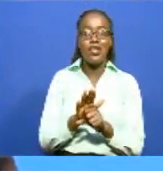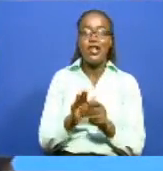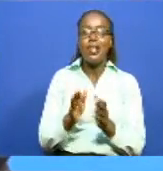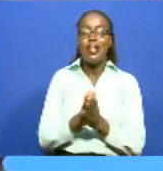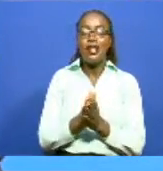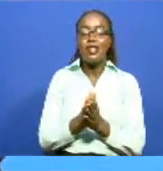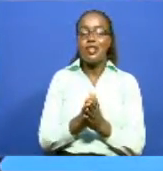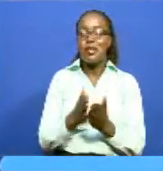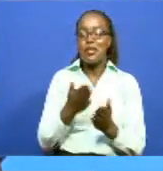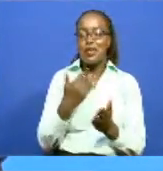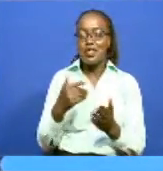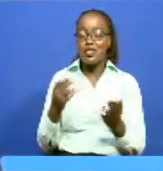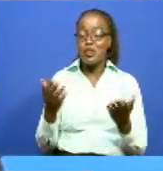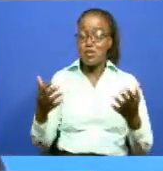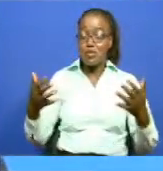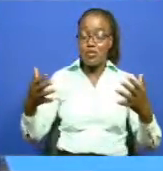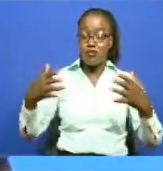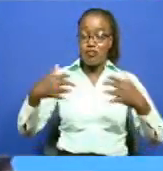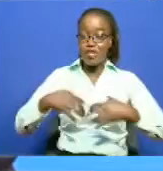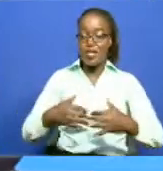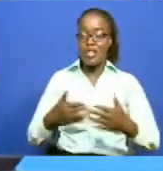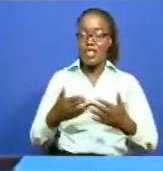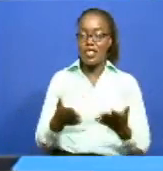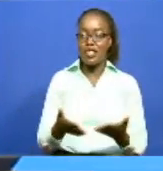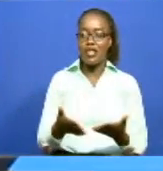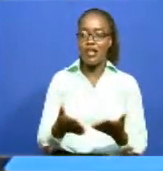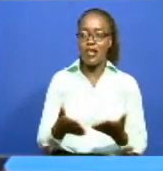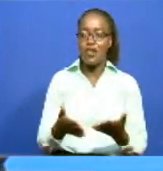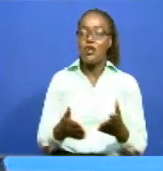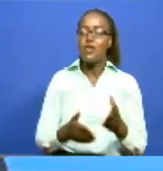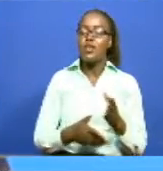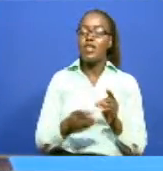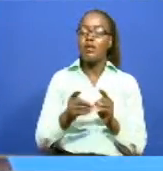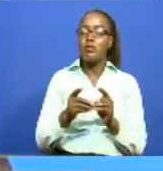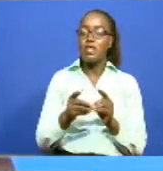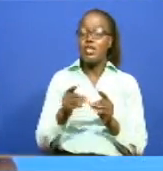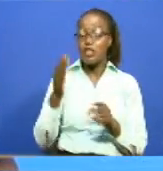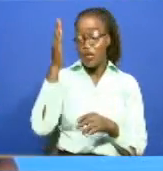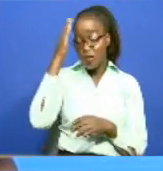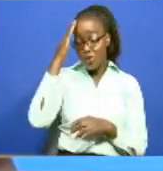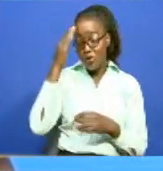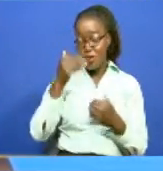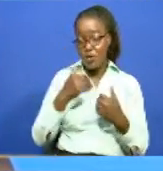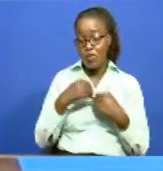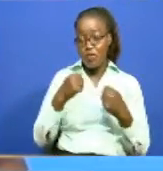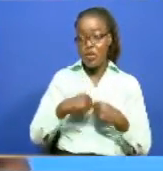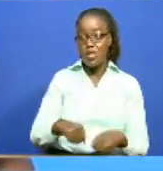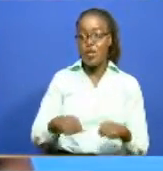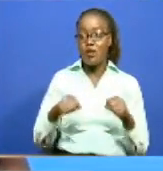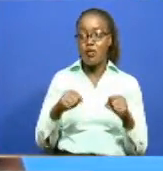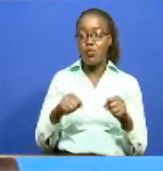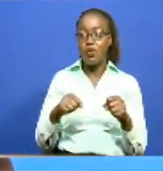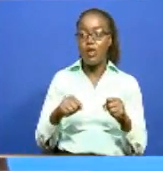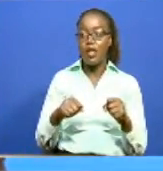to be here together today as a community in Kiambu, knowing that we have been able to actually